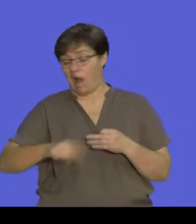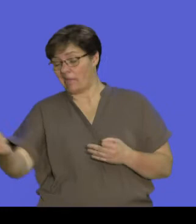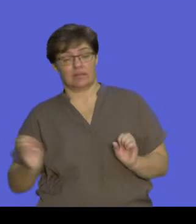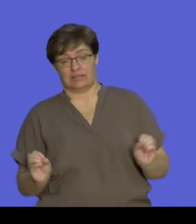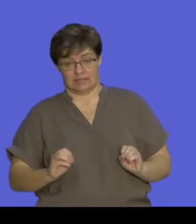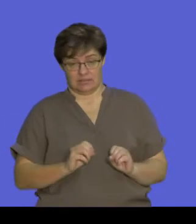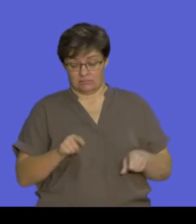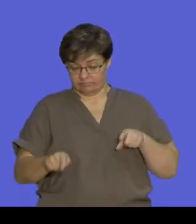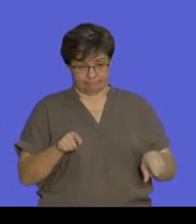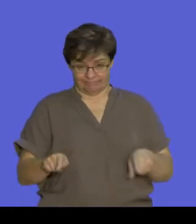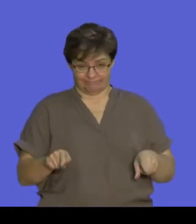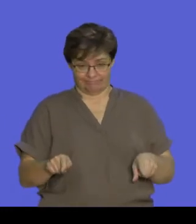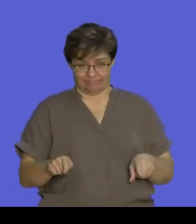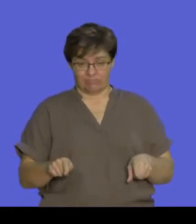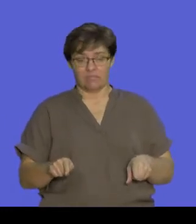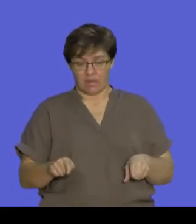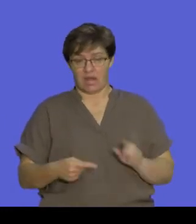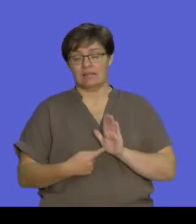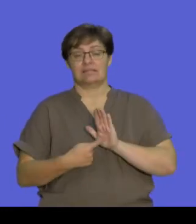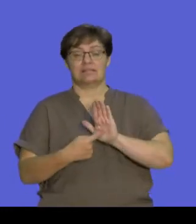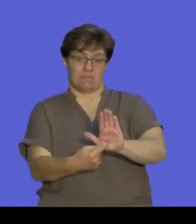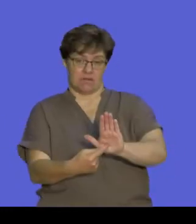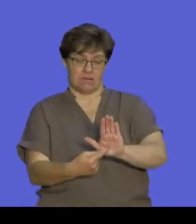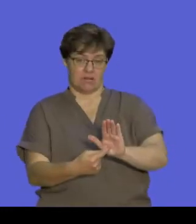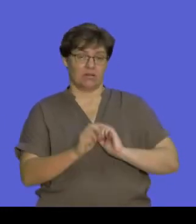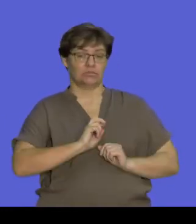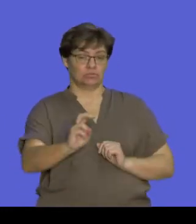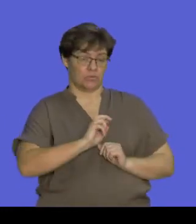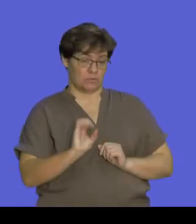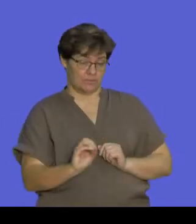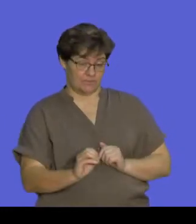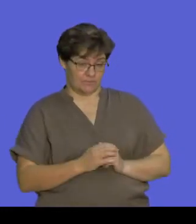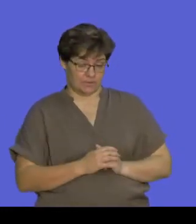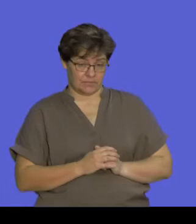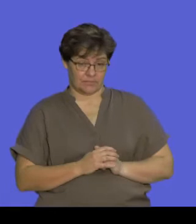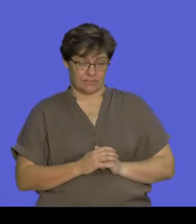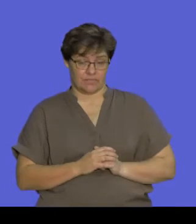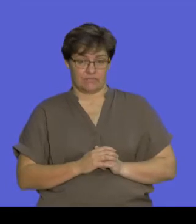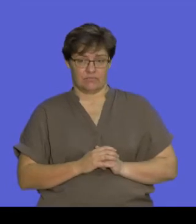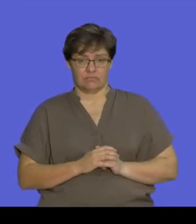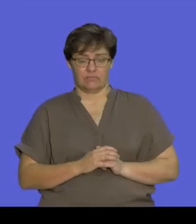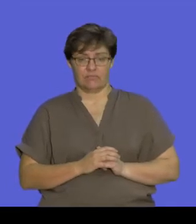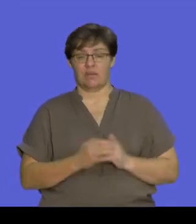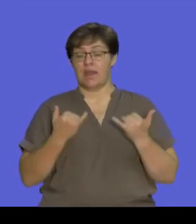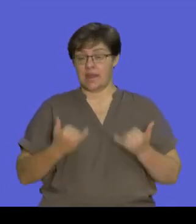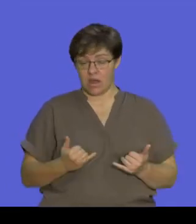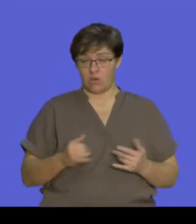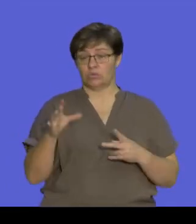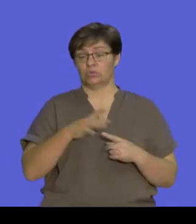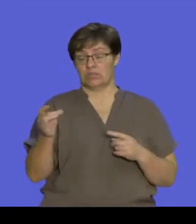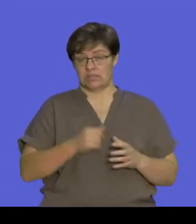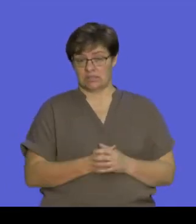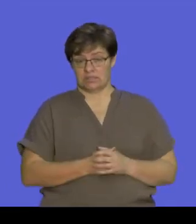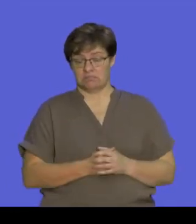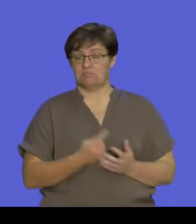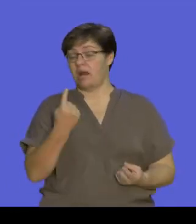two form the sample set of the modes of transport that he has. Then the choice over here is that he